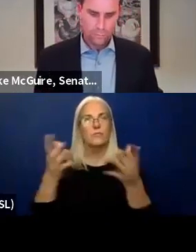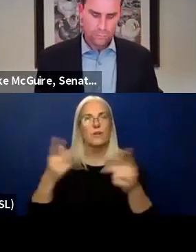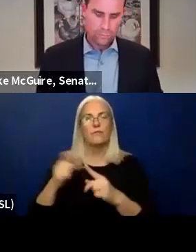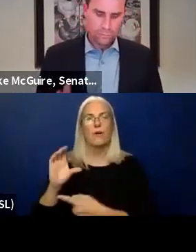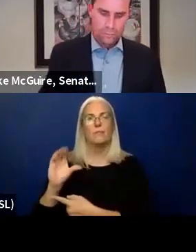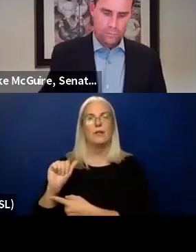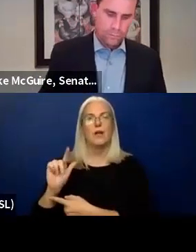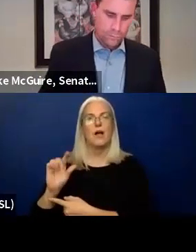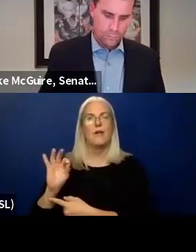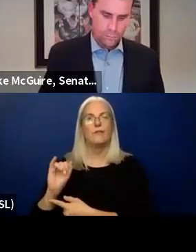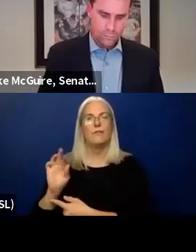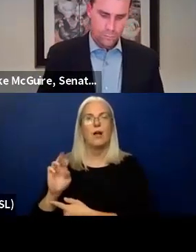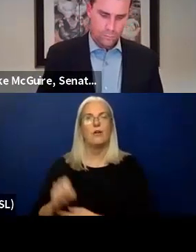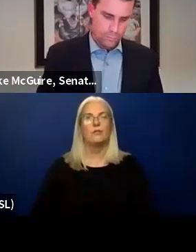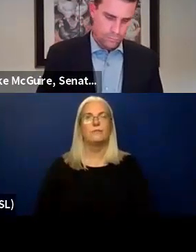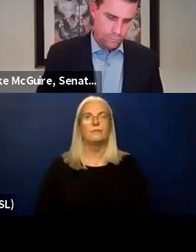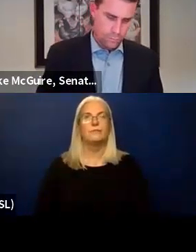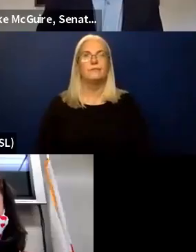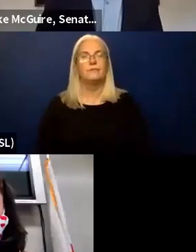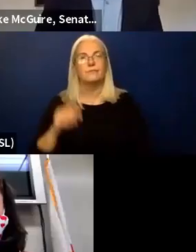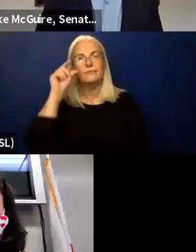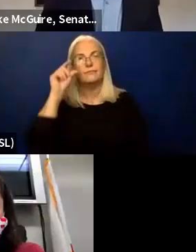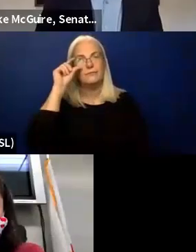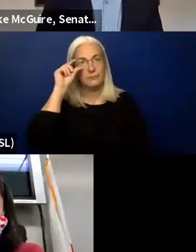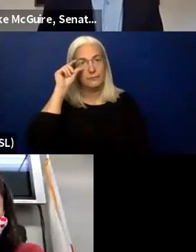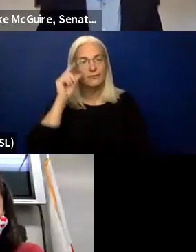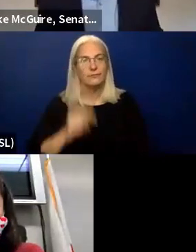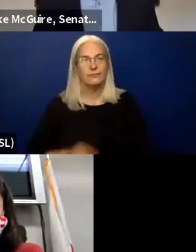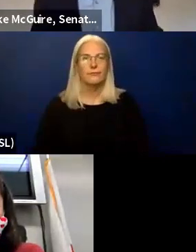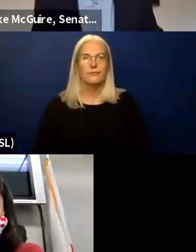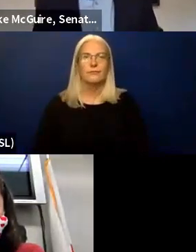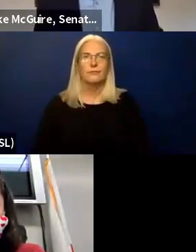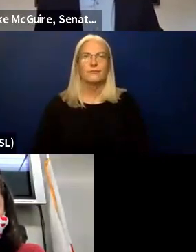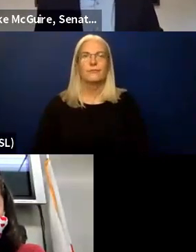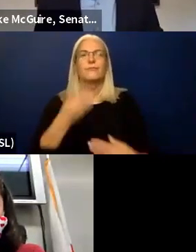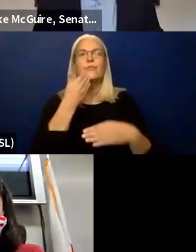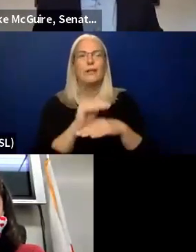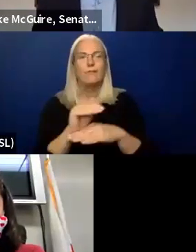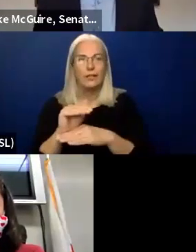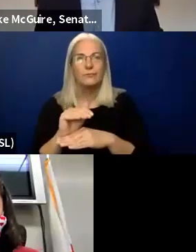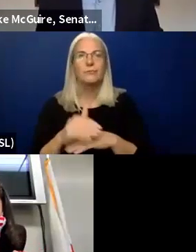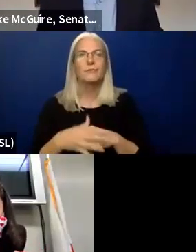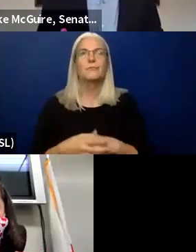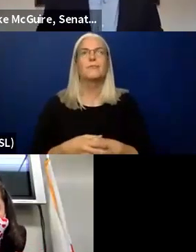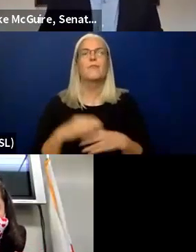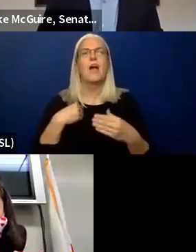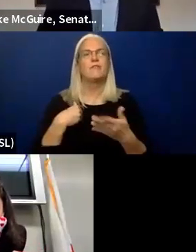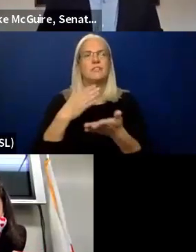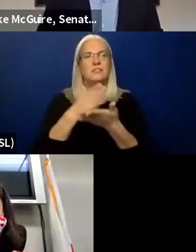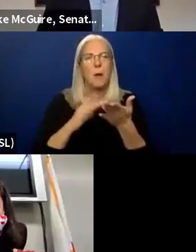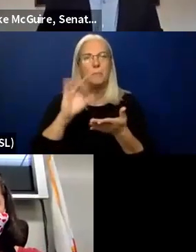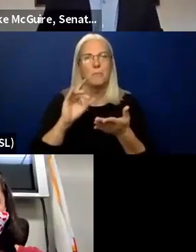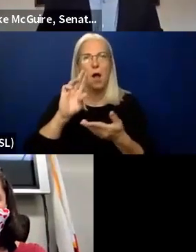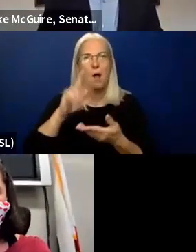Jonathan? Yeah, Paul, thank you and good evening, everybody. Just a few updates. The Glass Fire here remains to be one